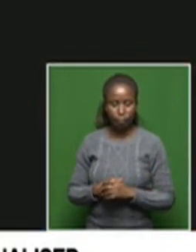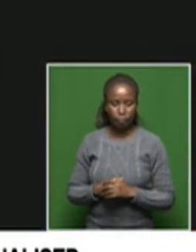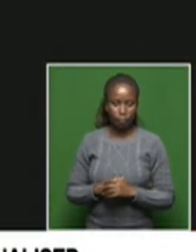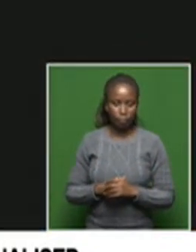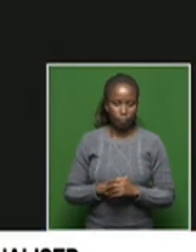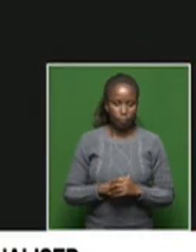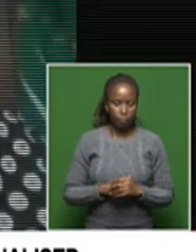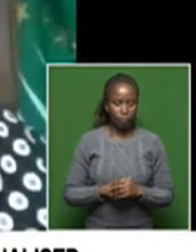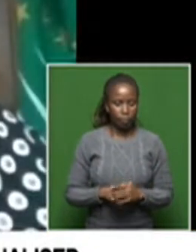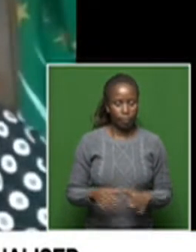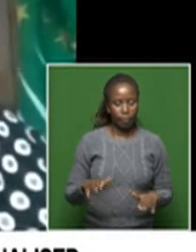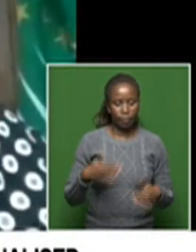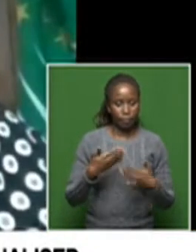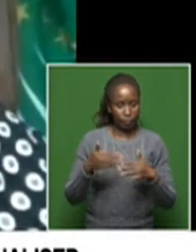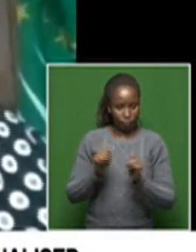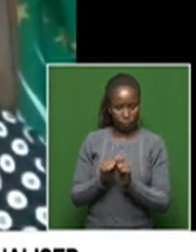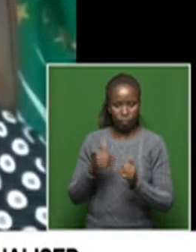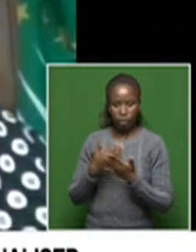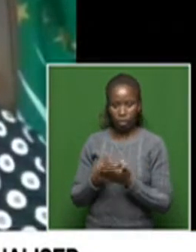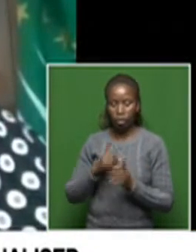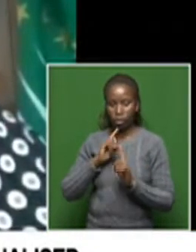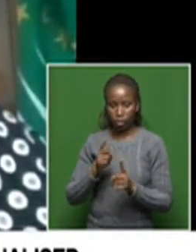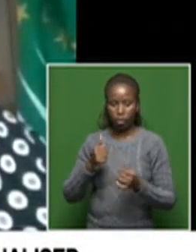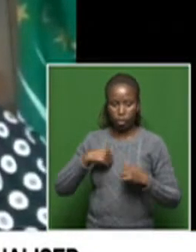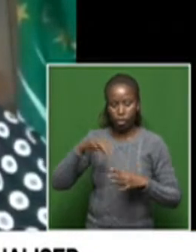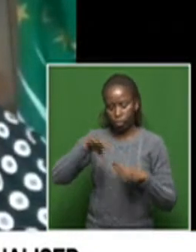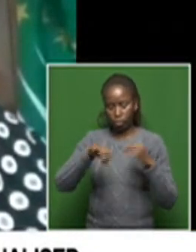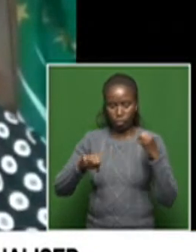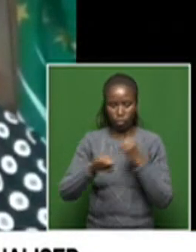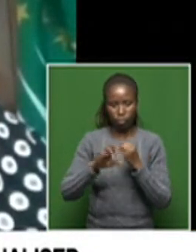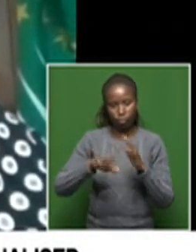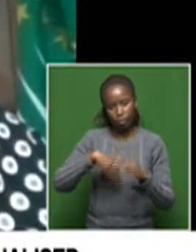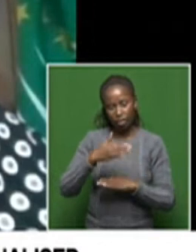Let's request the colleagues to answer, and then I'll wrap up after everyone else.